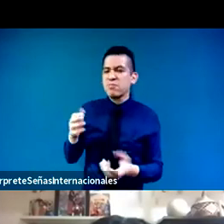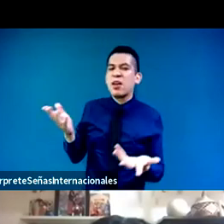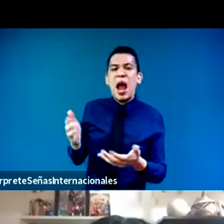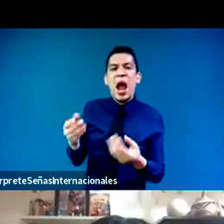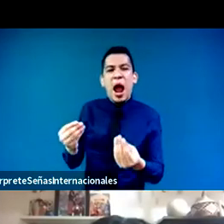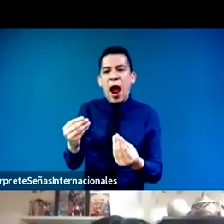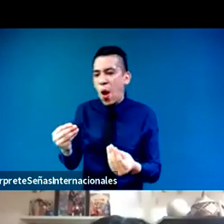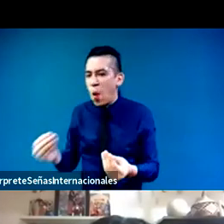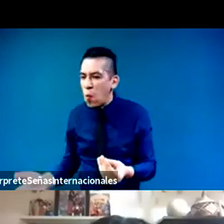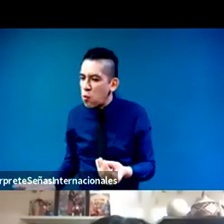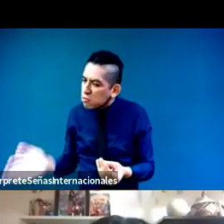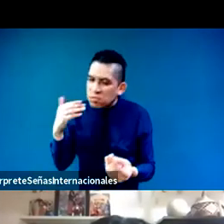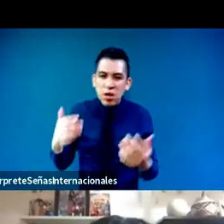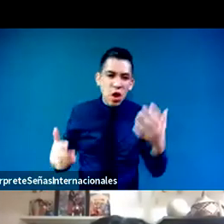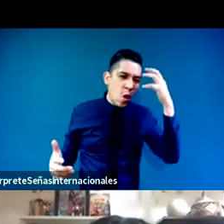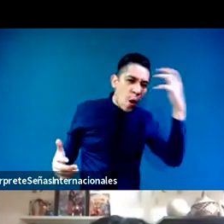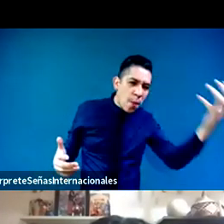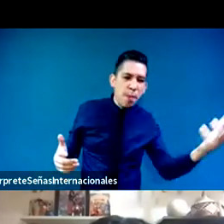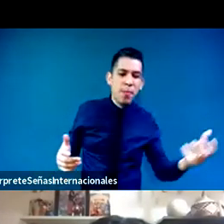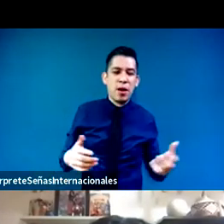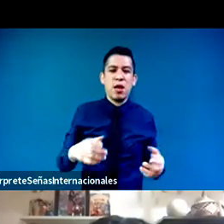gender sensitive policies?